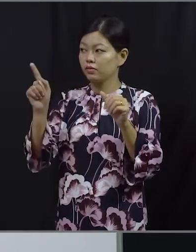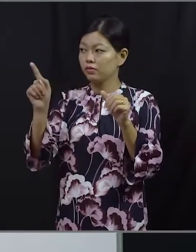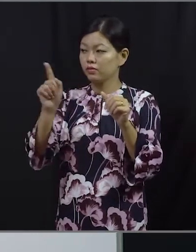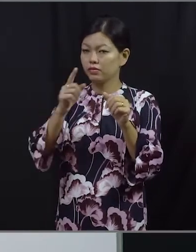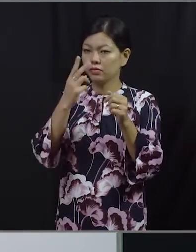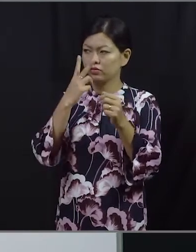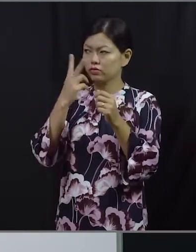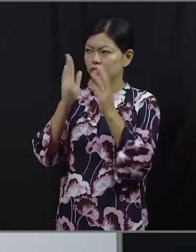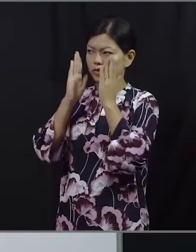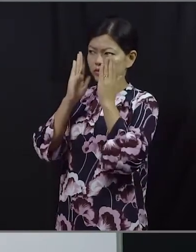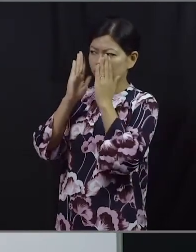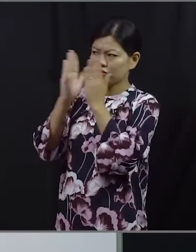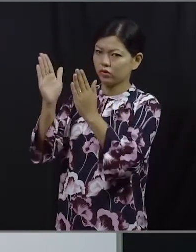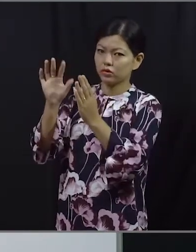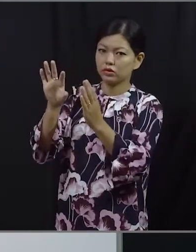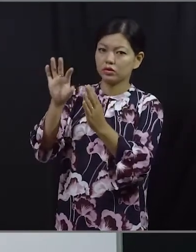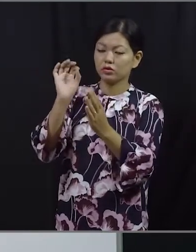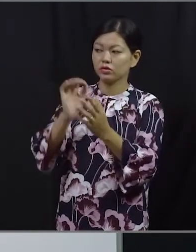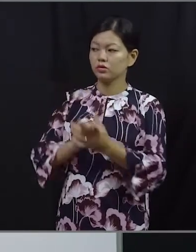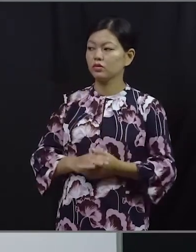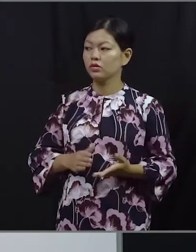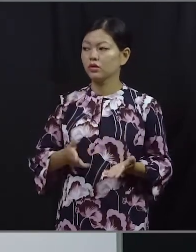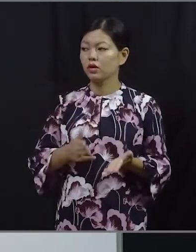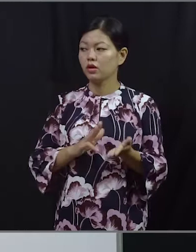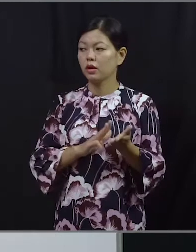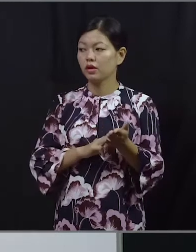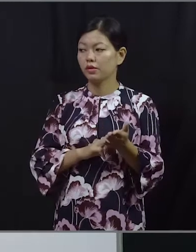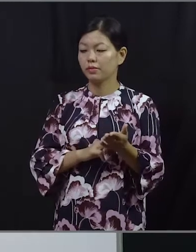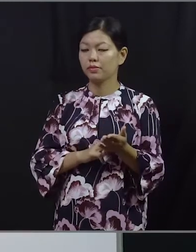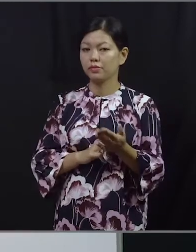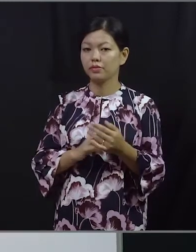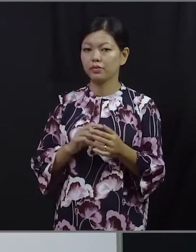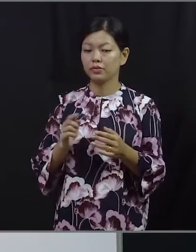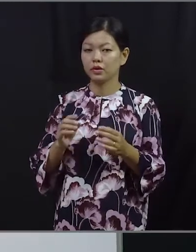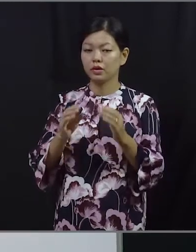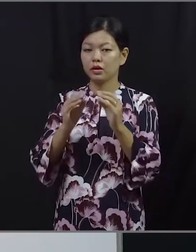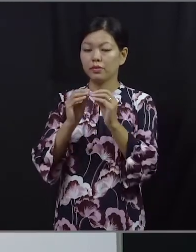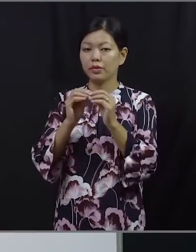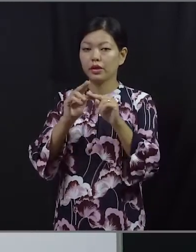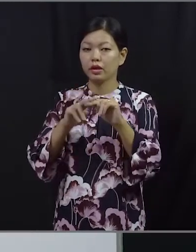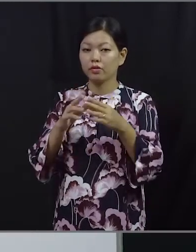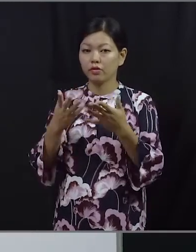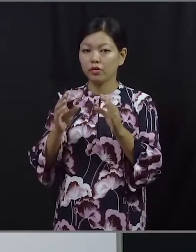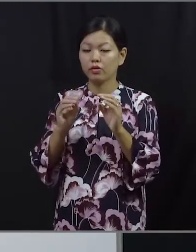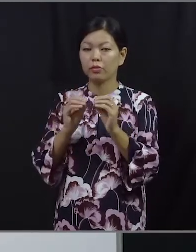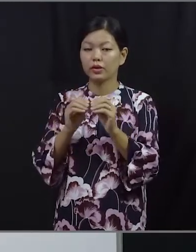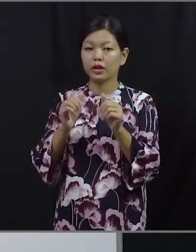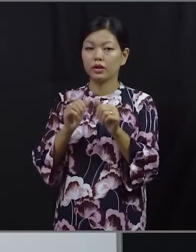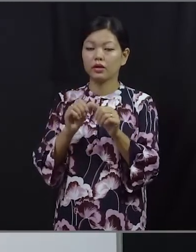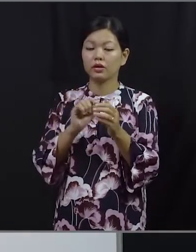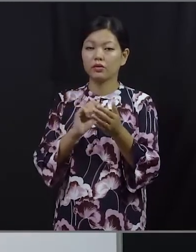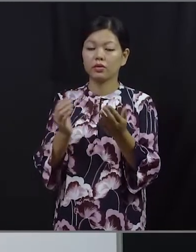placed the object at F. Okay, so I'll write here, so BF, or you can say BA. So let's